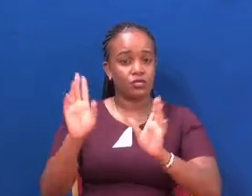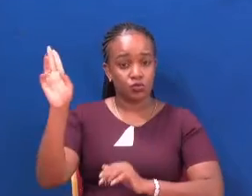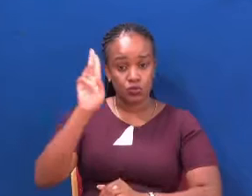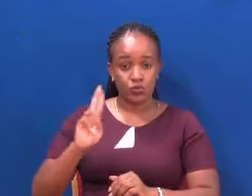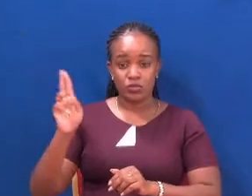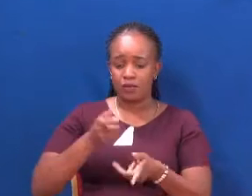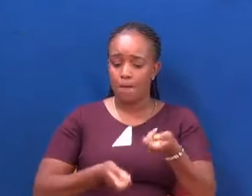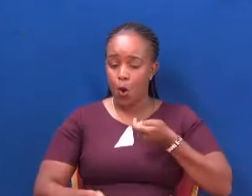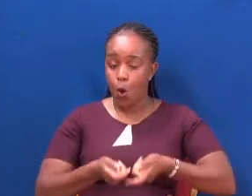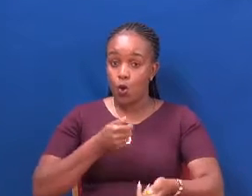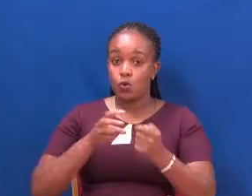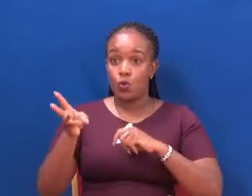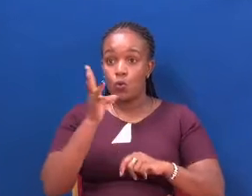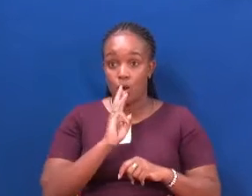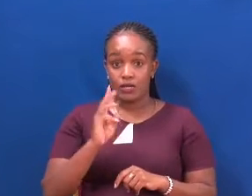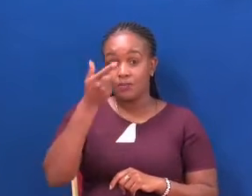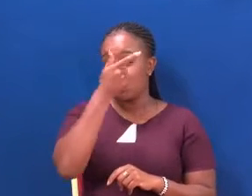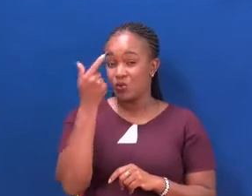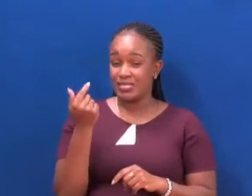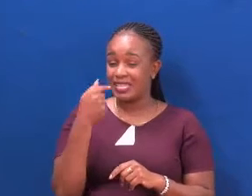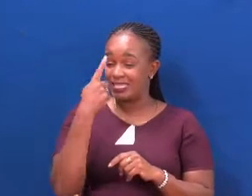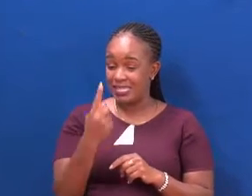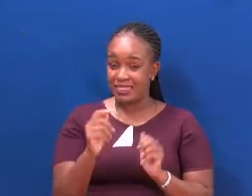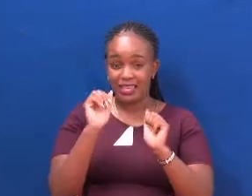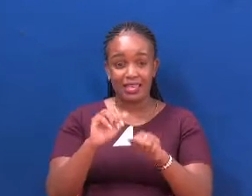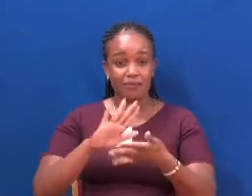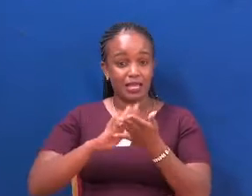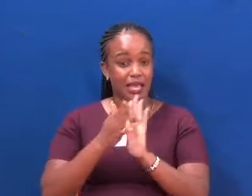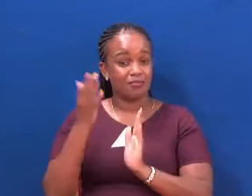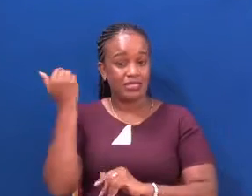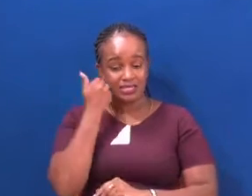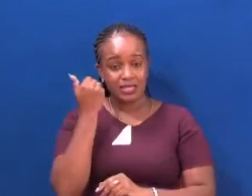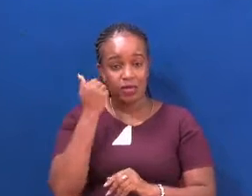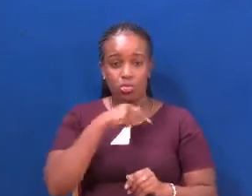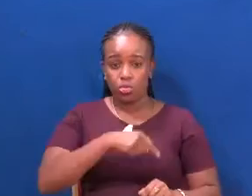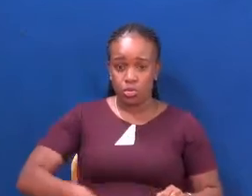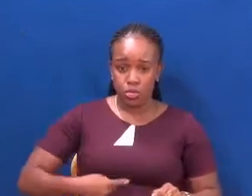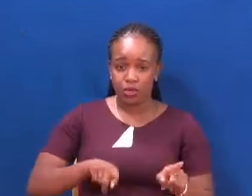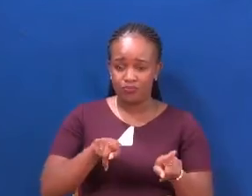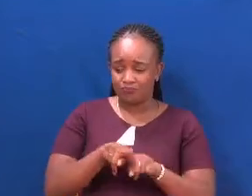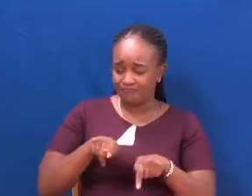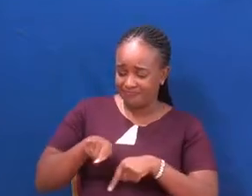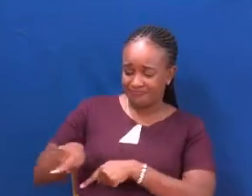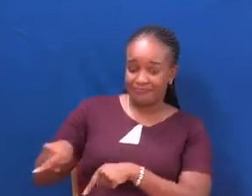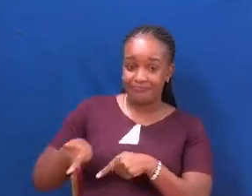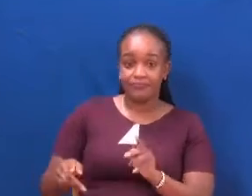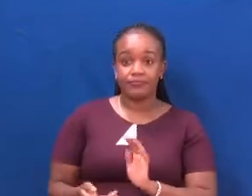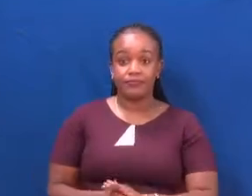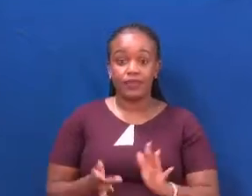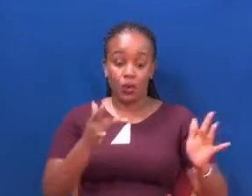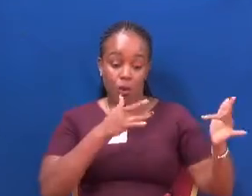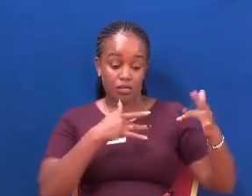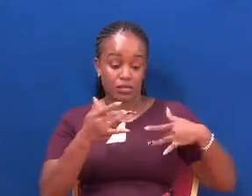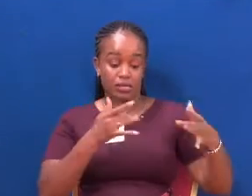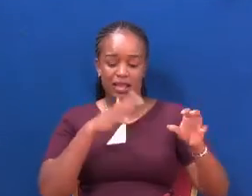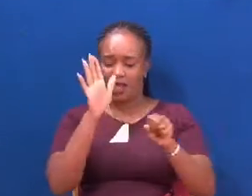water and the possibility of disease outbreak, Petronila Goren reports. It has been a growing concern for many